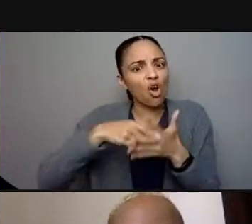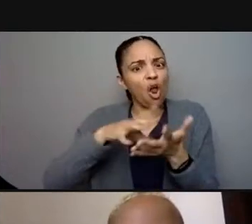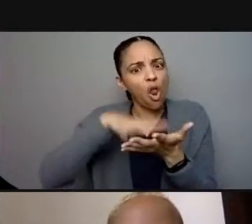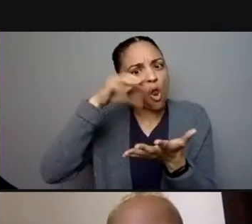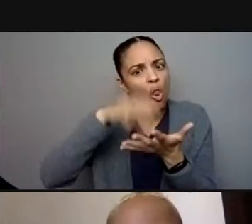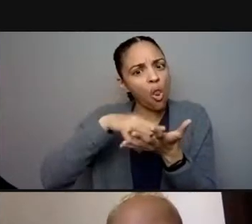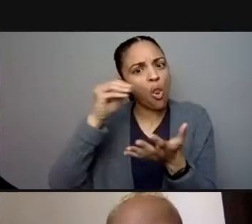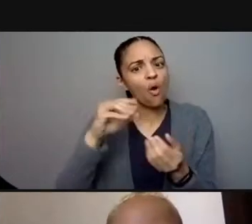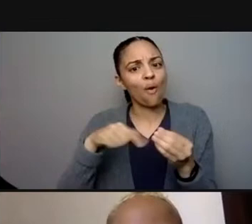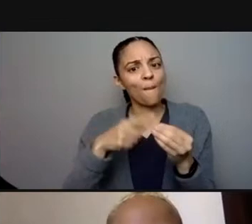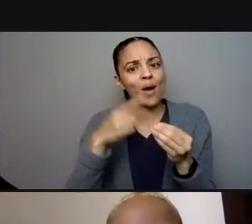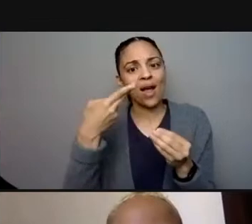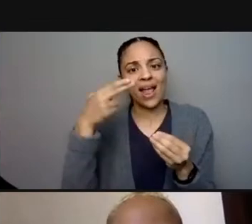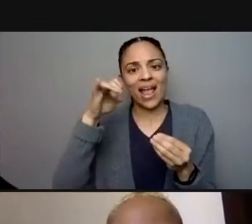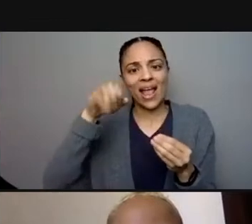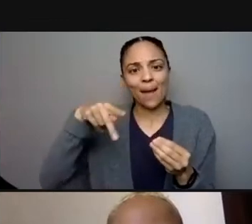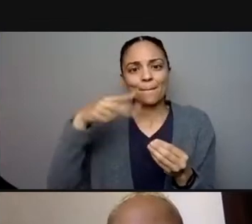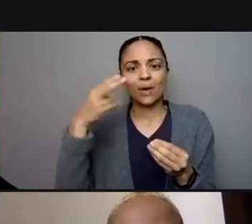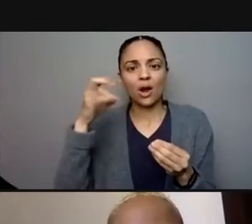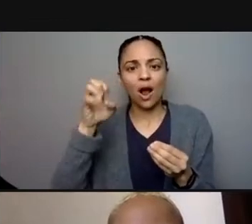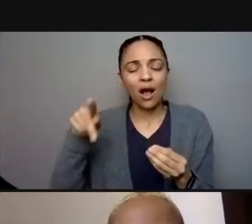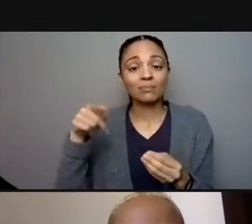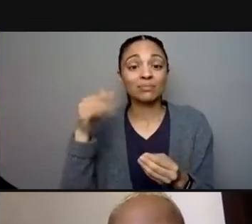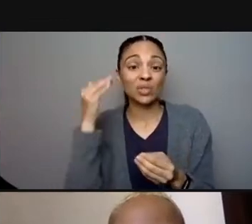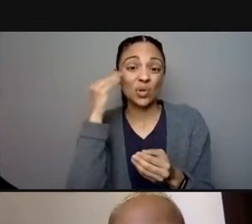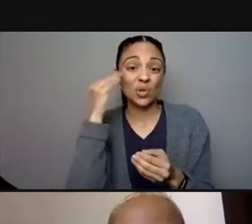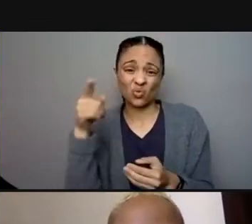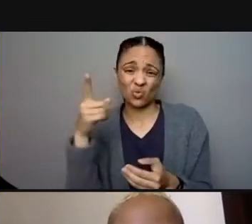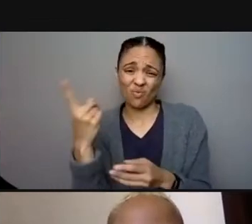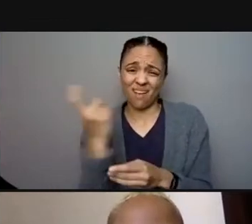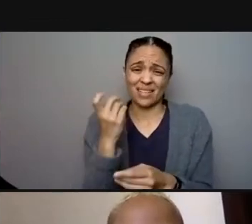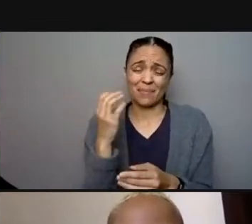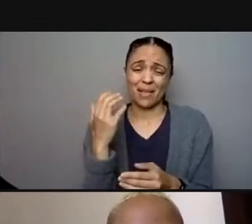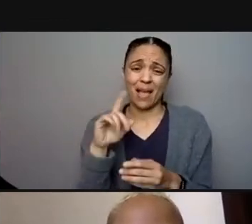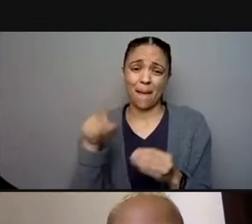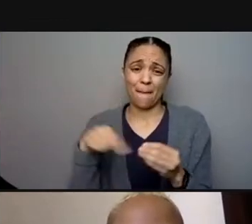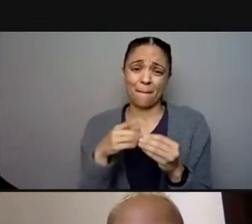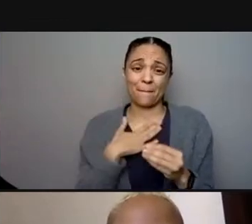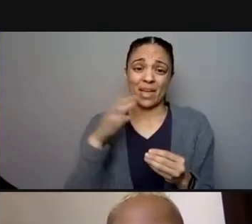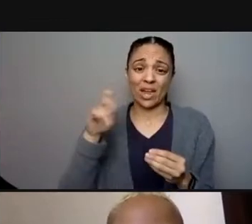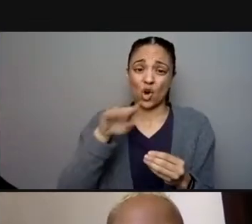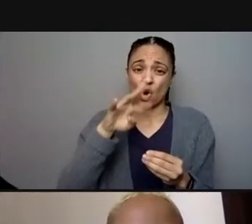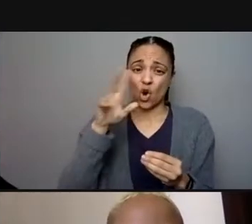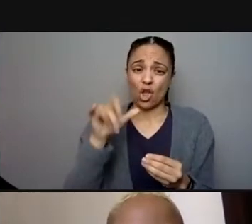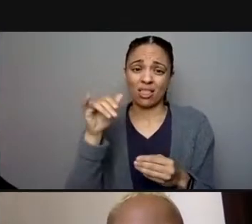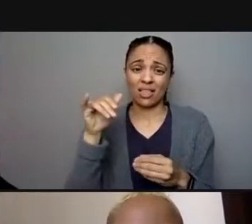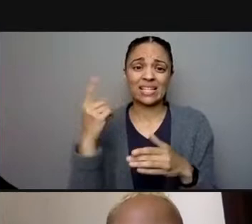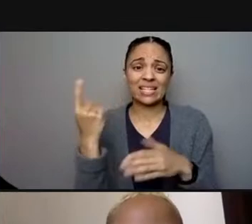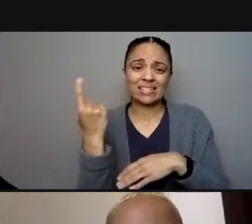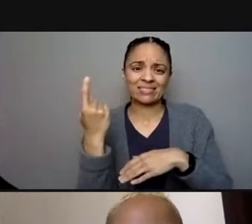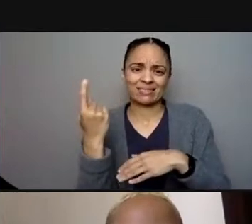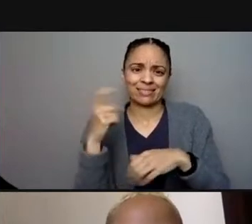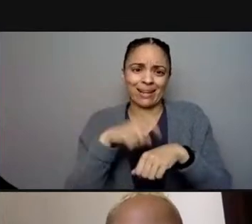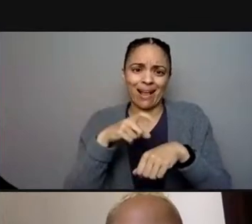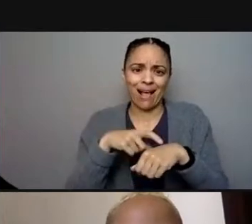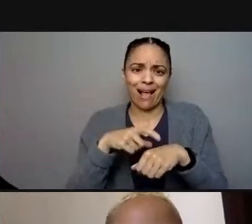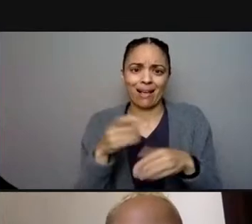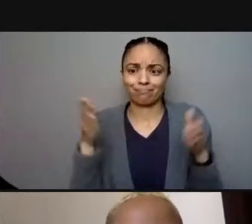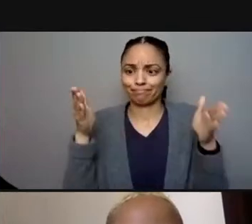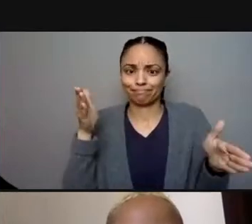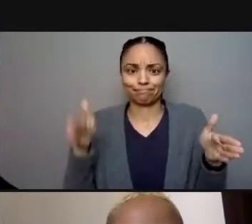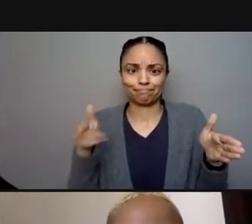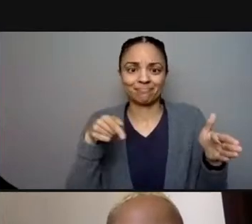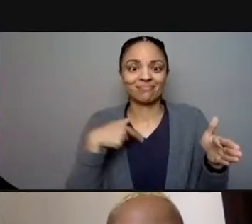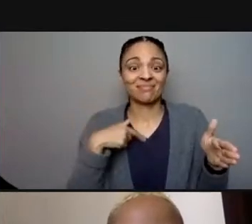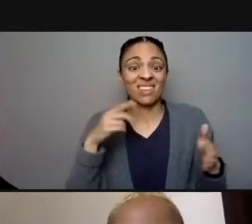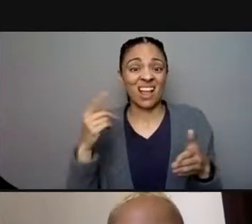me about my early days at Ailey, doing 7:30 gram classes in the morning till rehearsing till 10 o'clock at night and